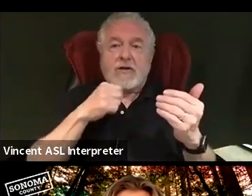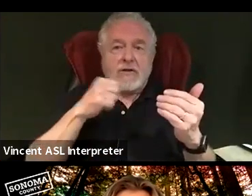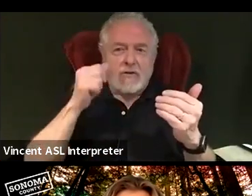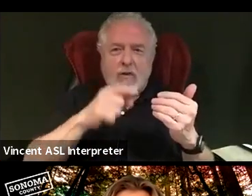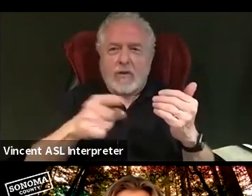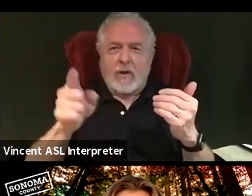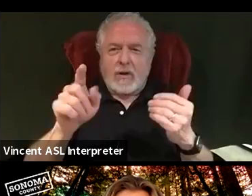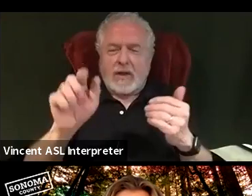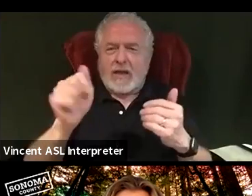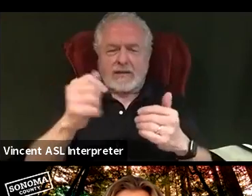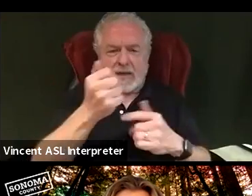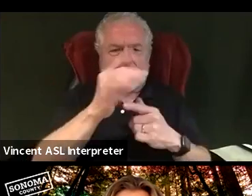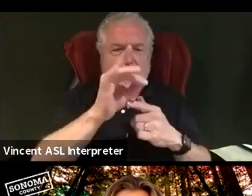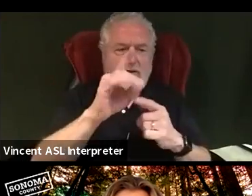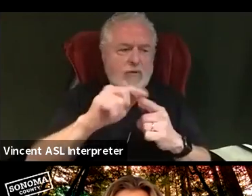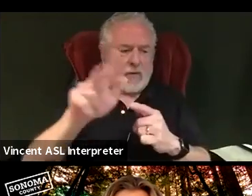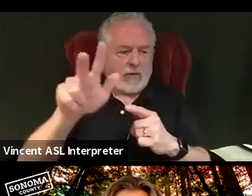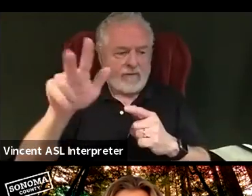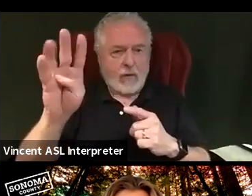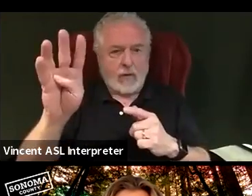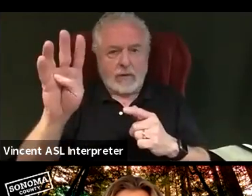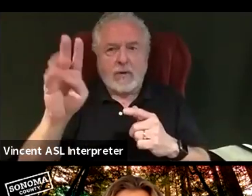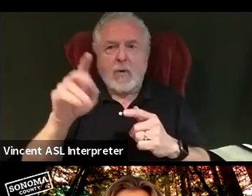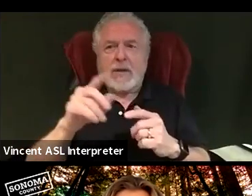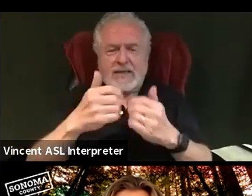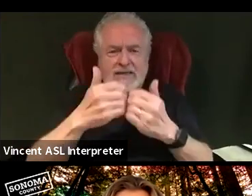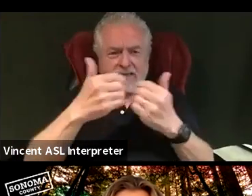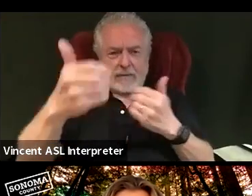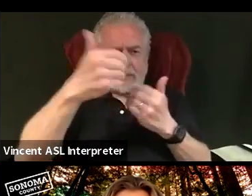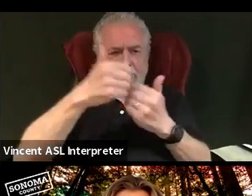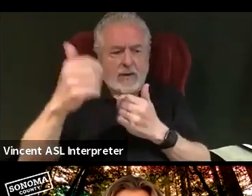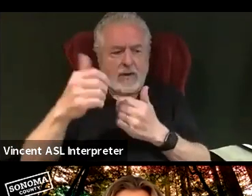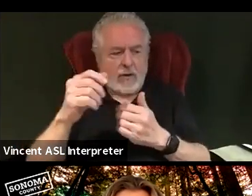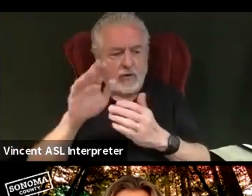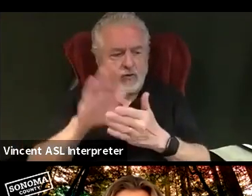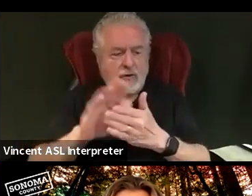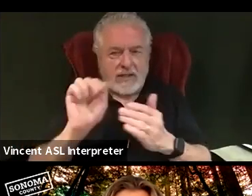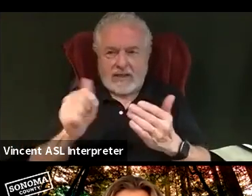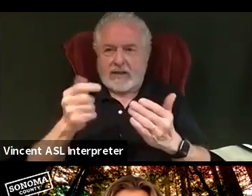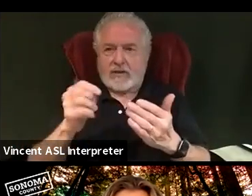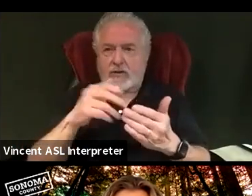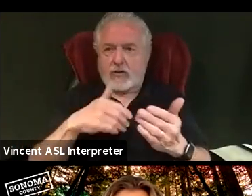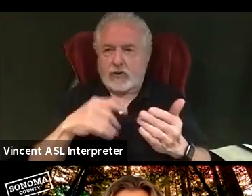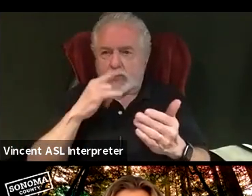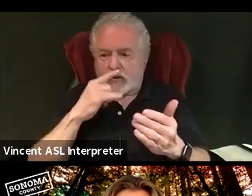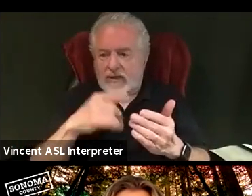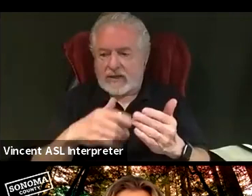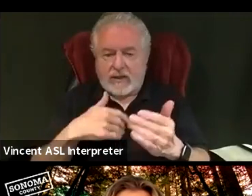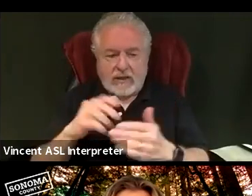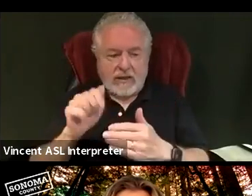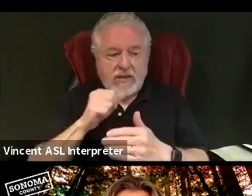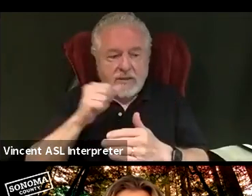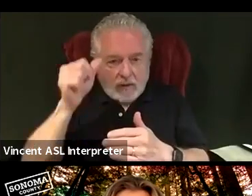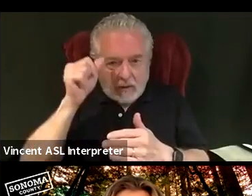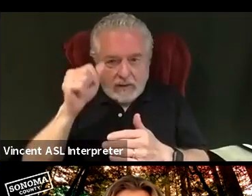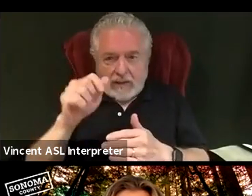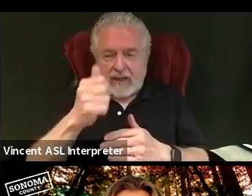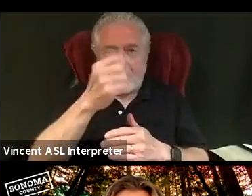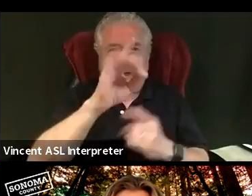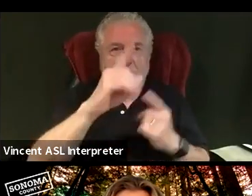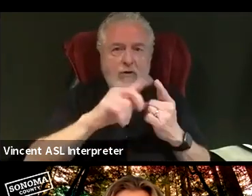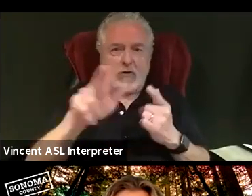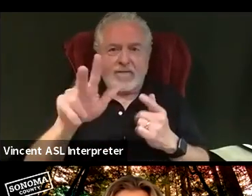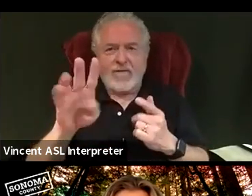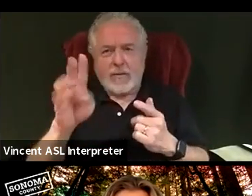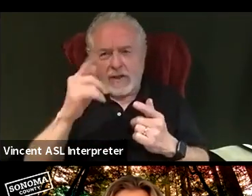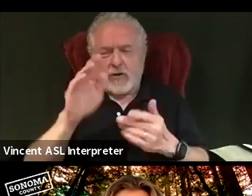those aged 18 to 34. And I separate out school-aged youth from the younger adults 18 to 34